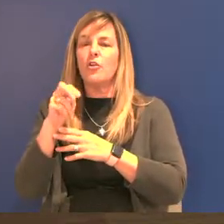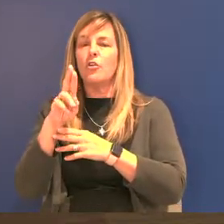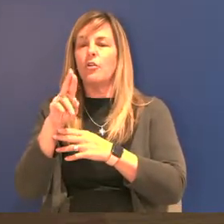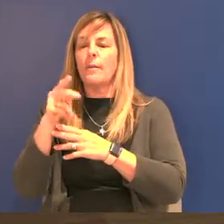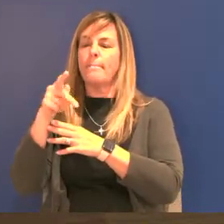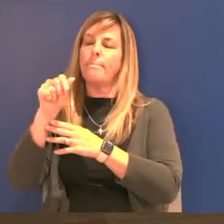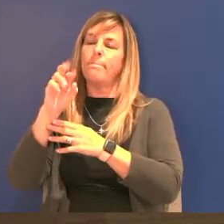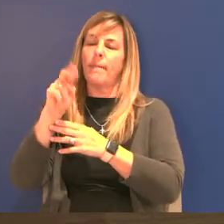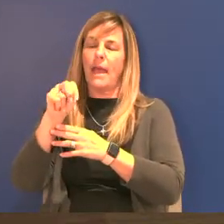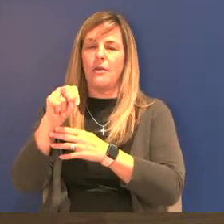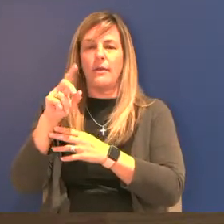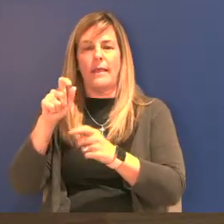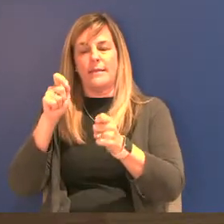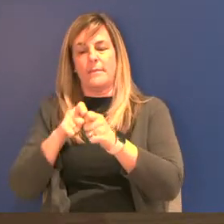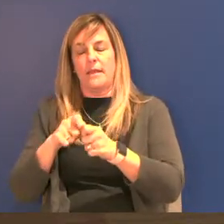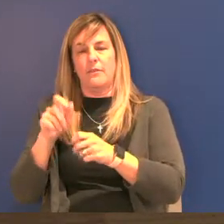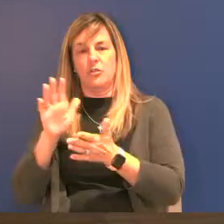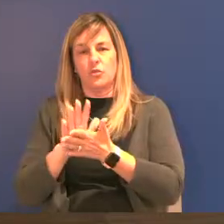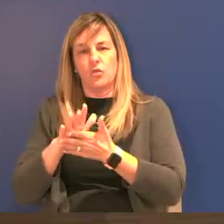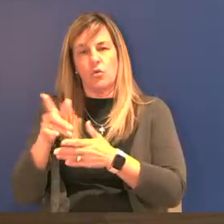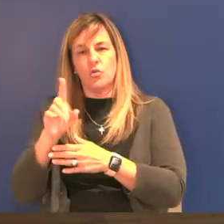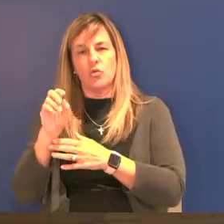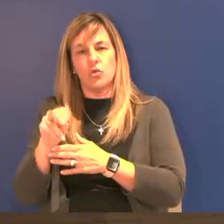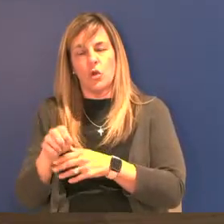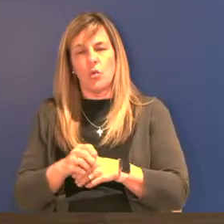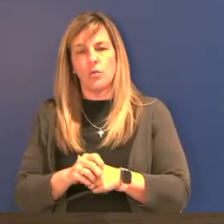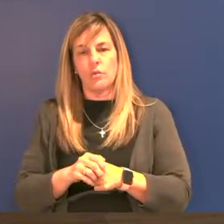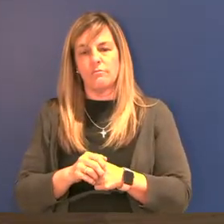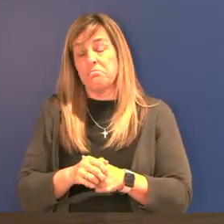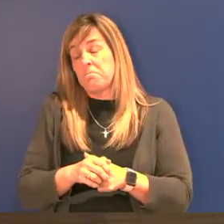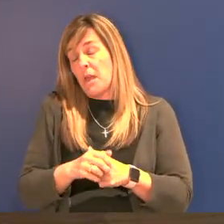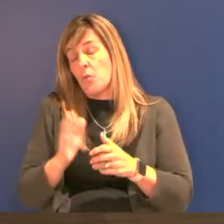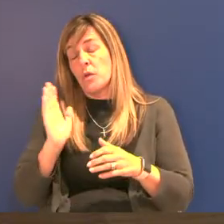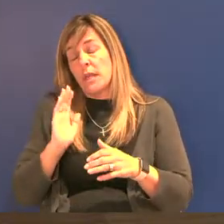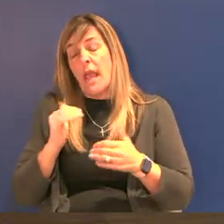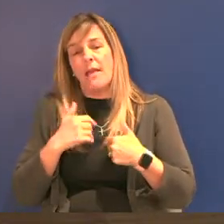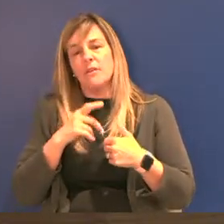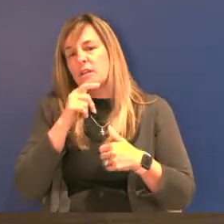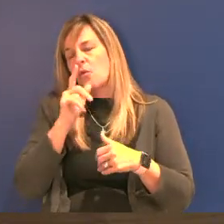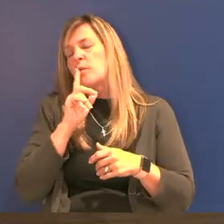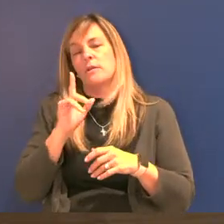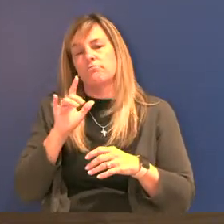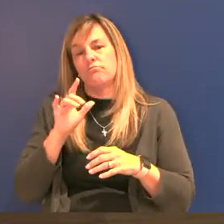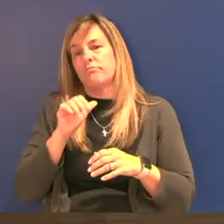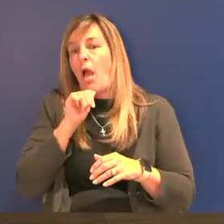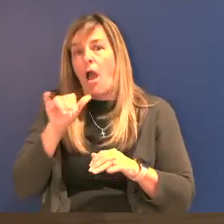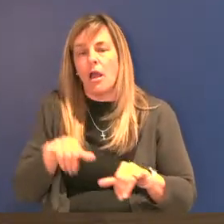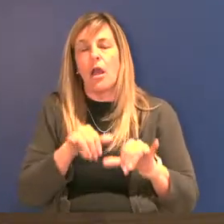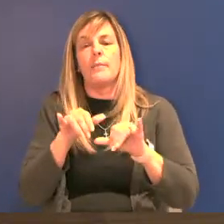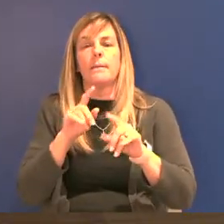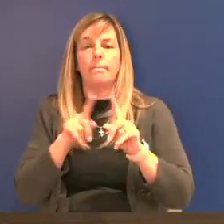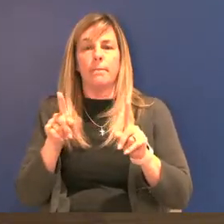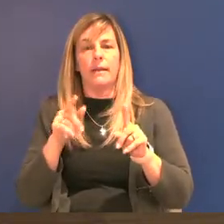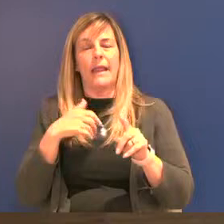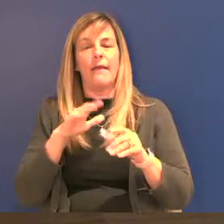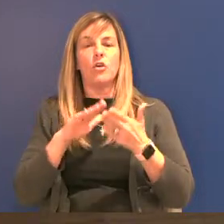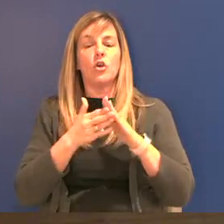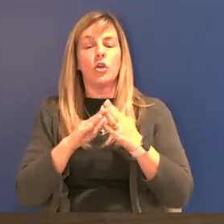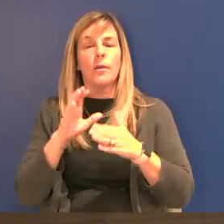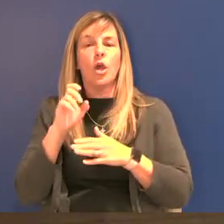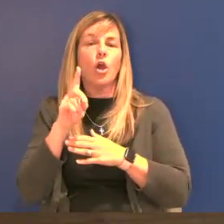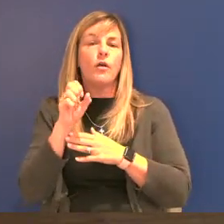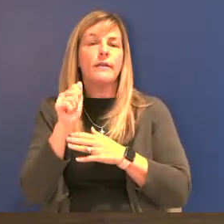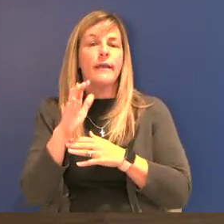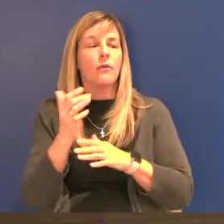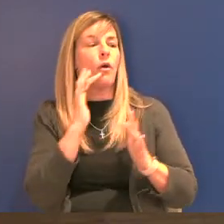that particular school. We did have, and this is not uncommon, that we have a community, like a little cul-de-sac, that will reach out to